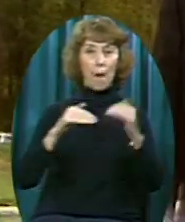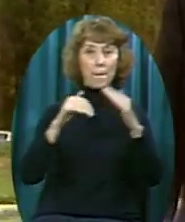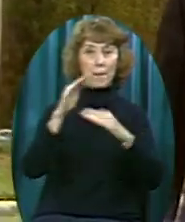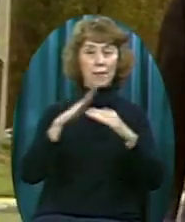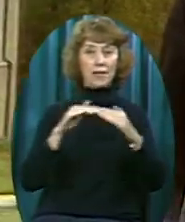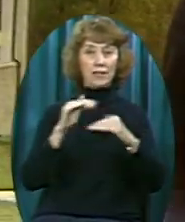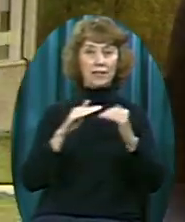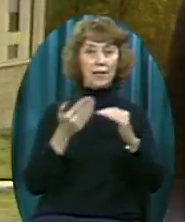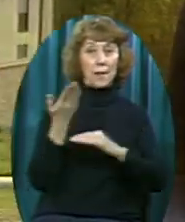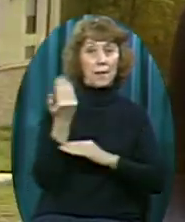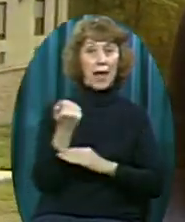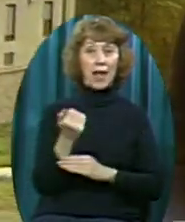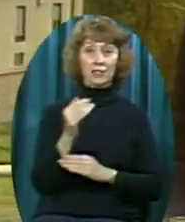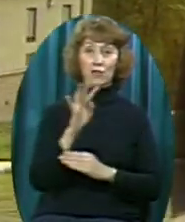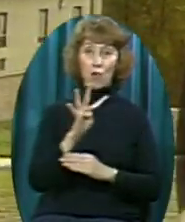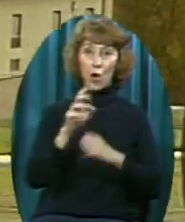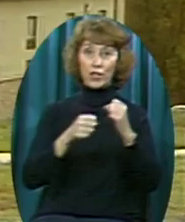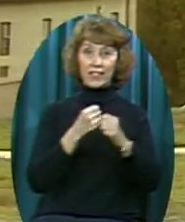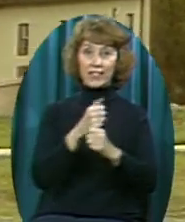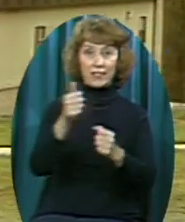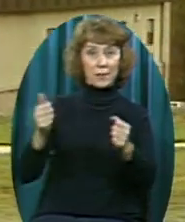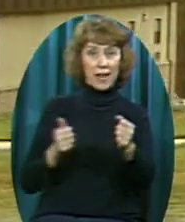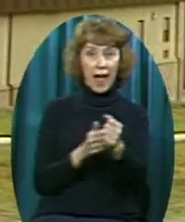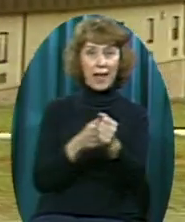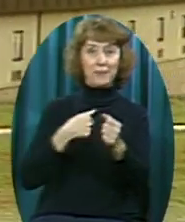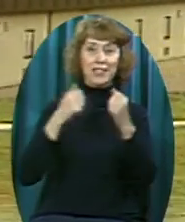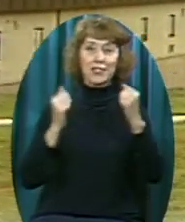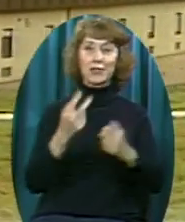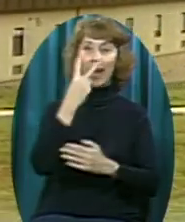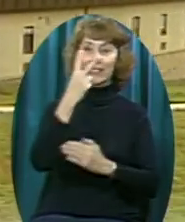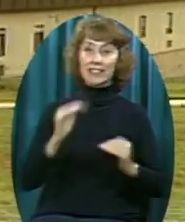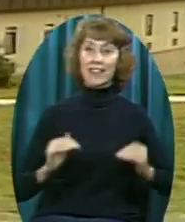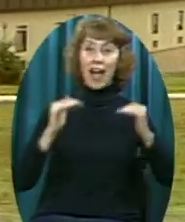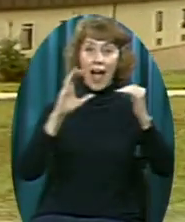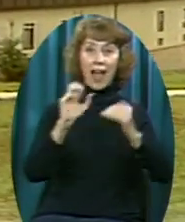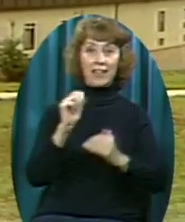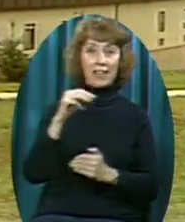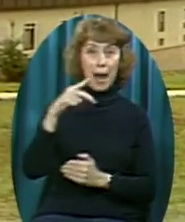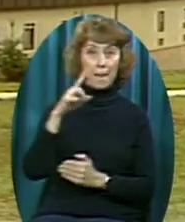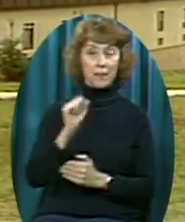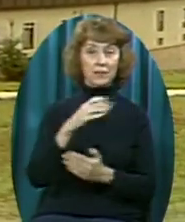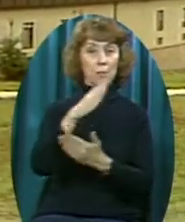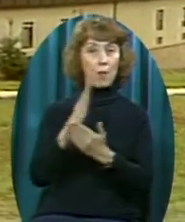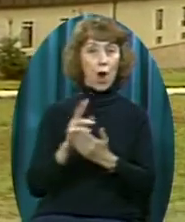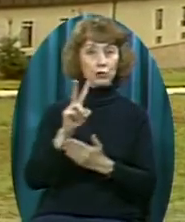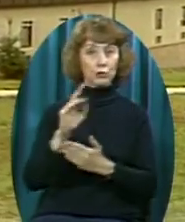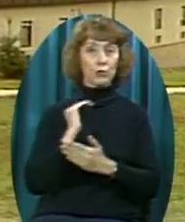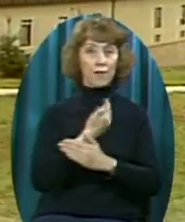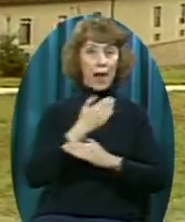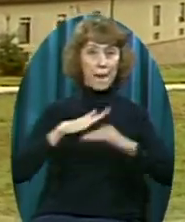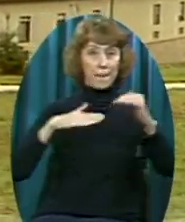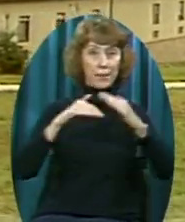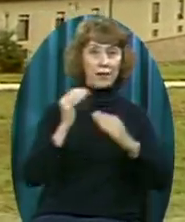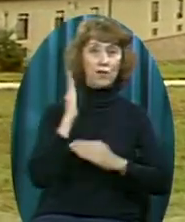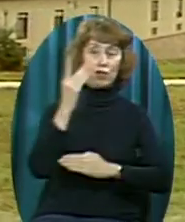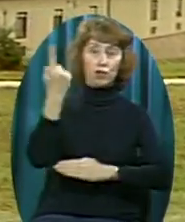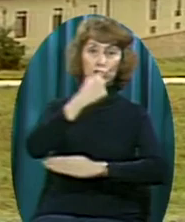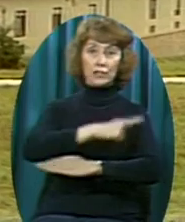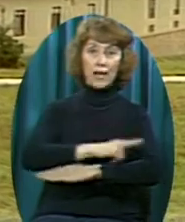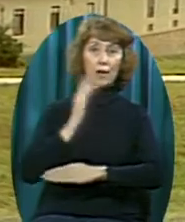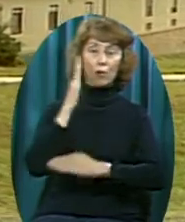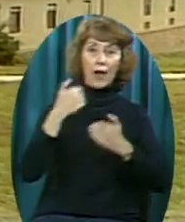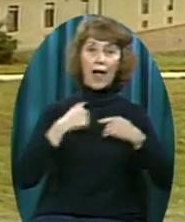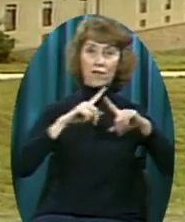4 years. And behind me, you can see the upper campus, we call it Phase 2, where one day schools of law,